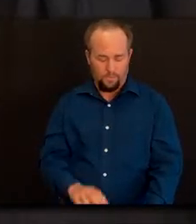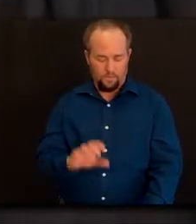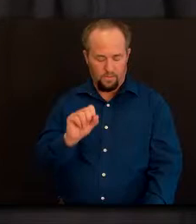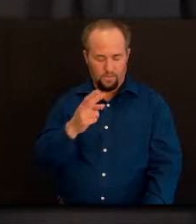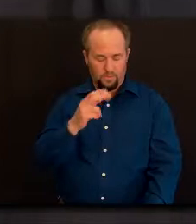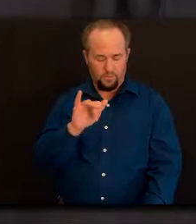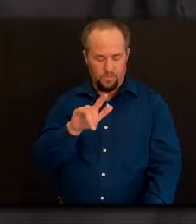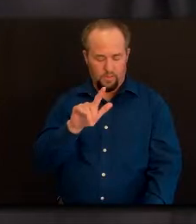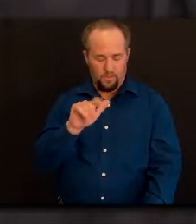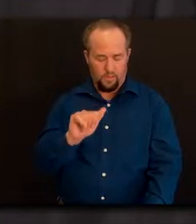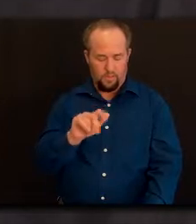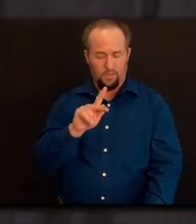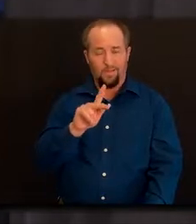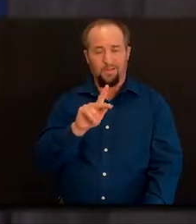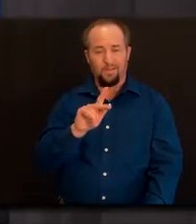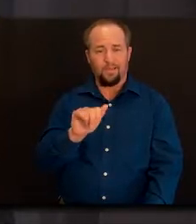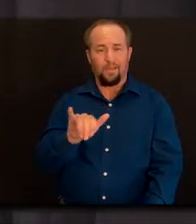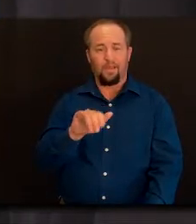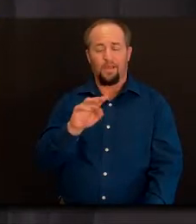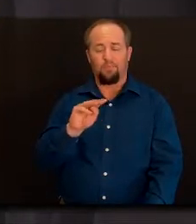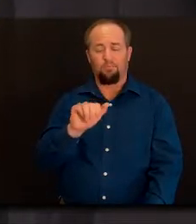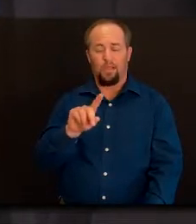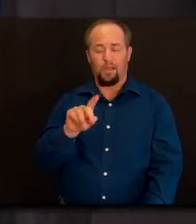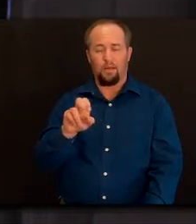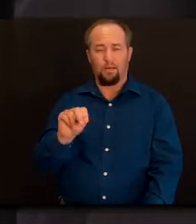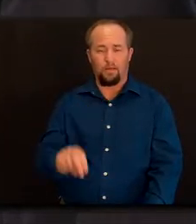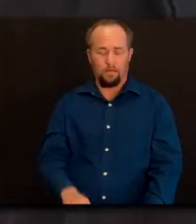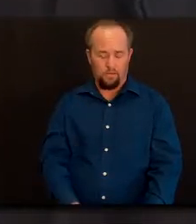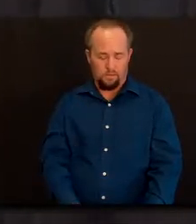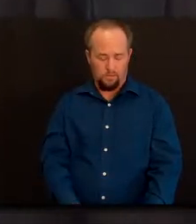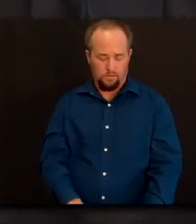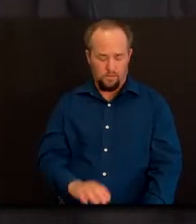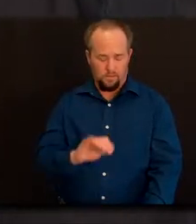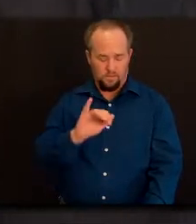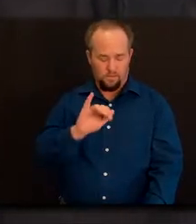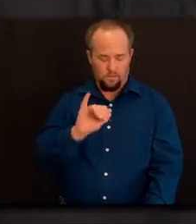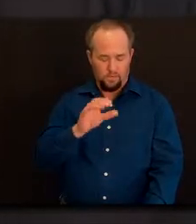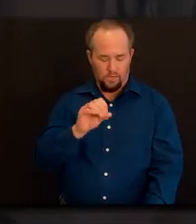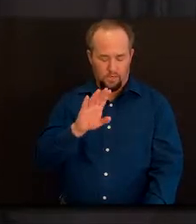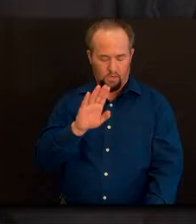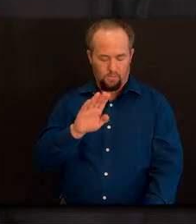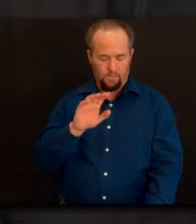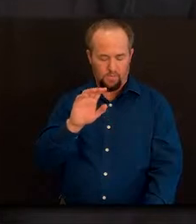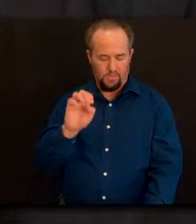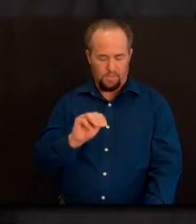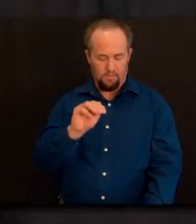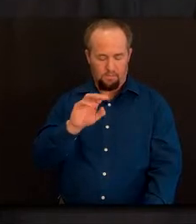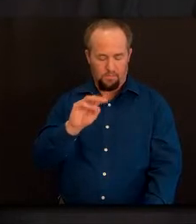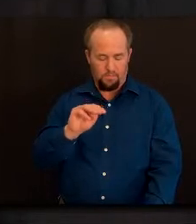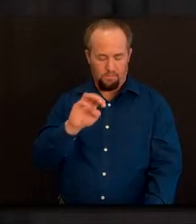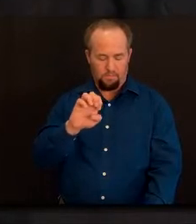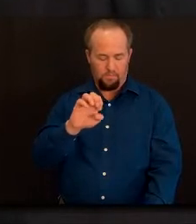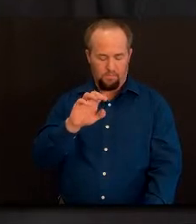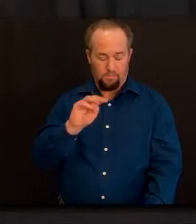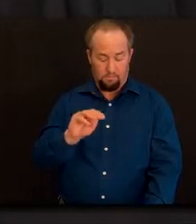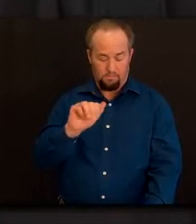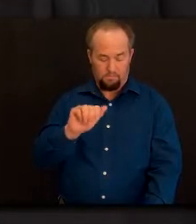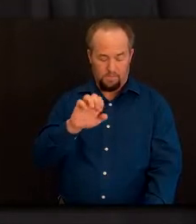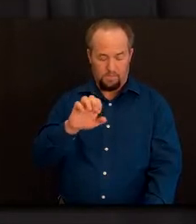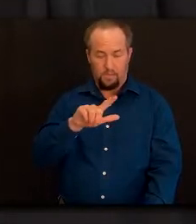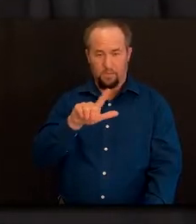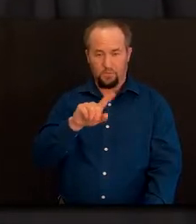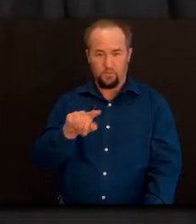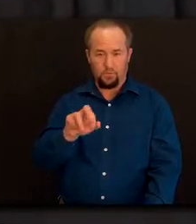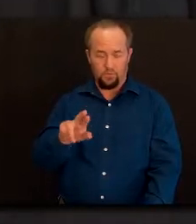Shayla K. Madden. Jacob M. Melzer.